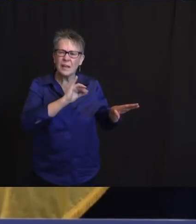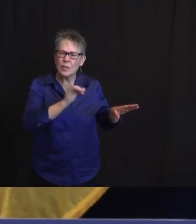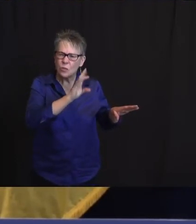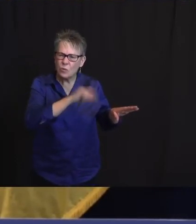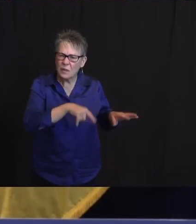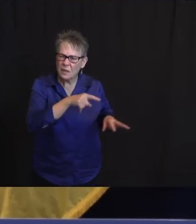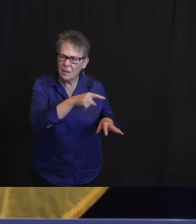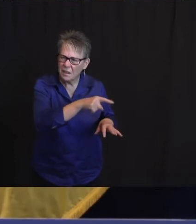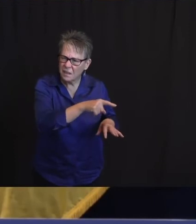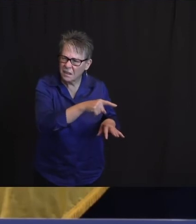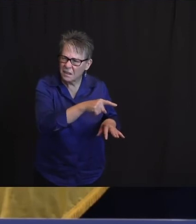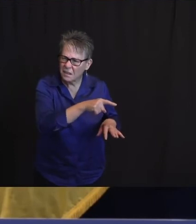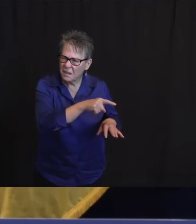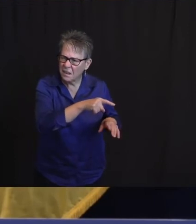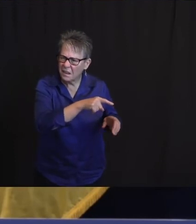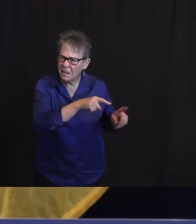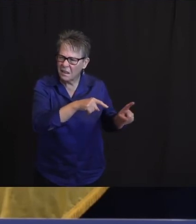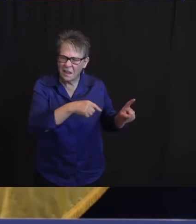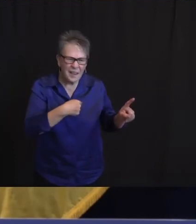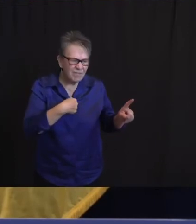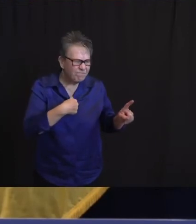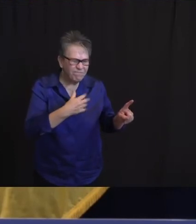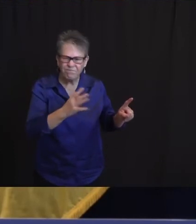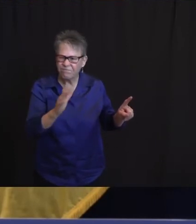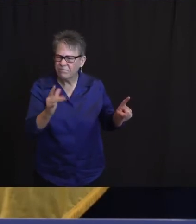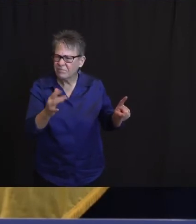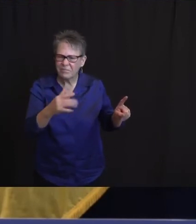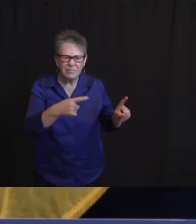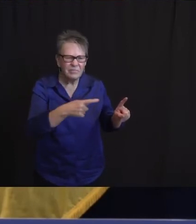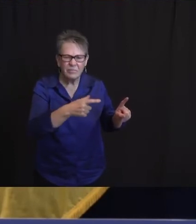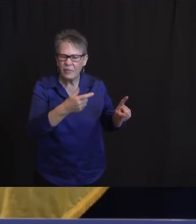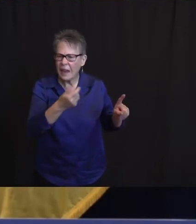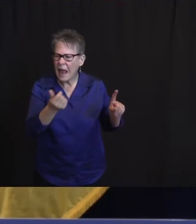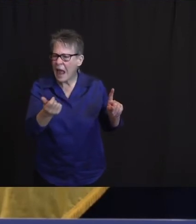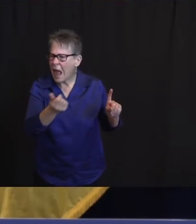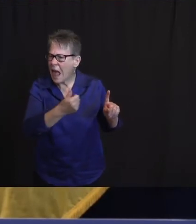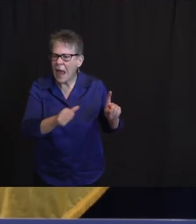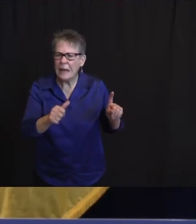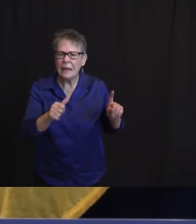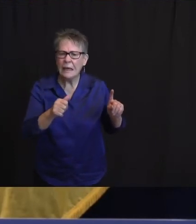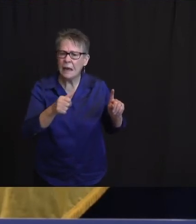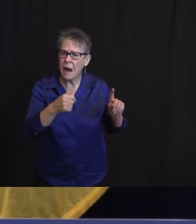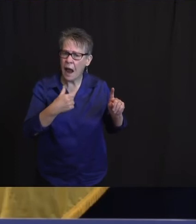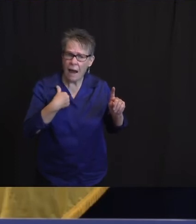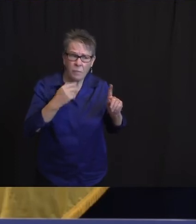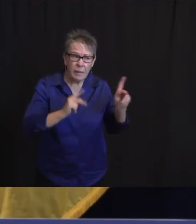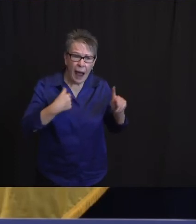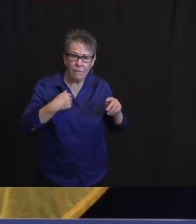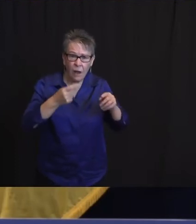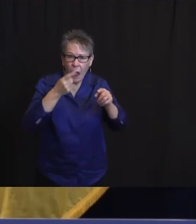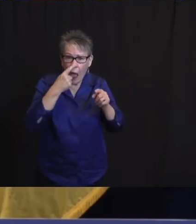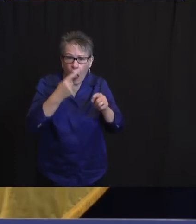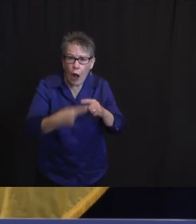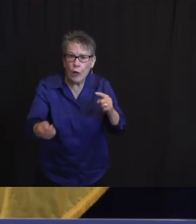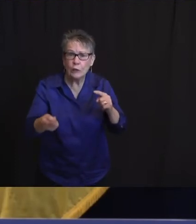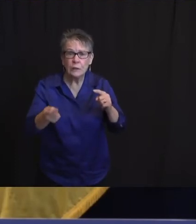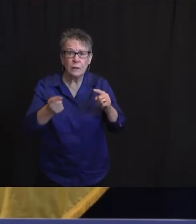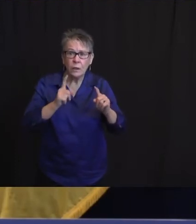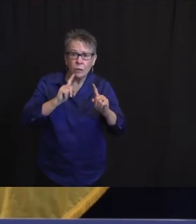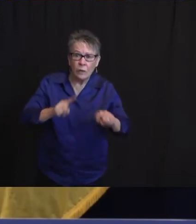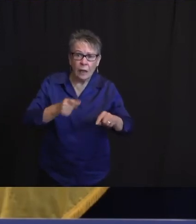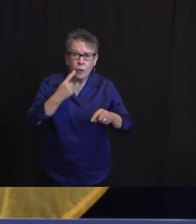not, any incidences of so-called allergic or other reactions? So we're not aware of that, which is